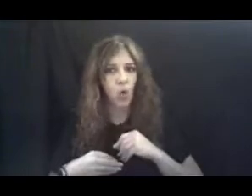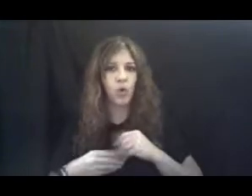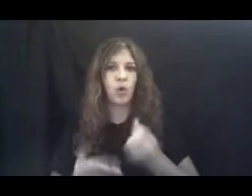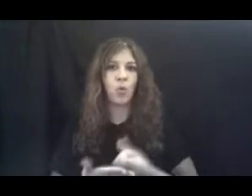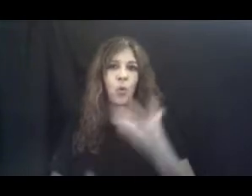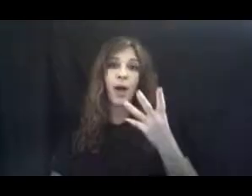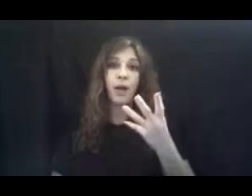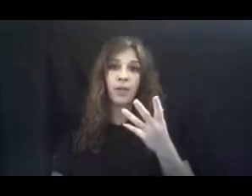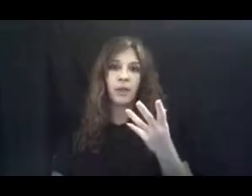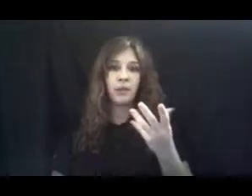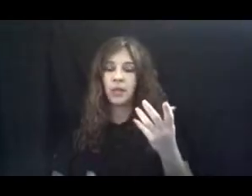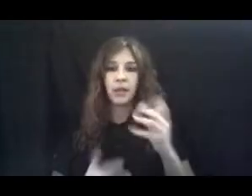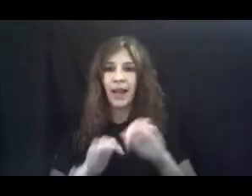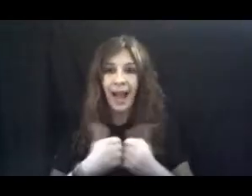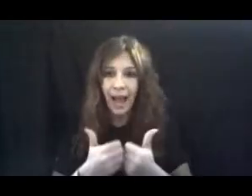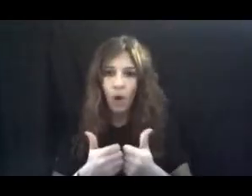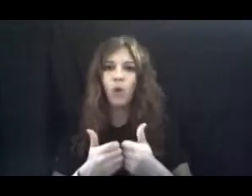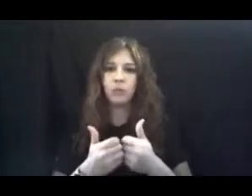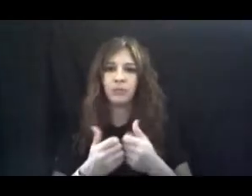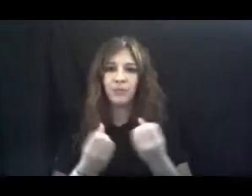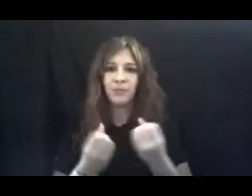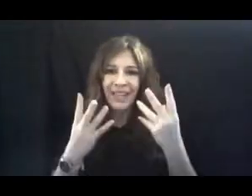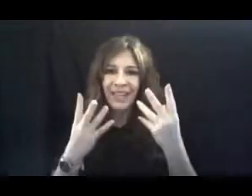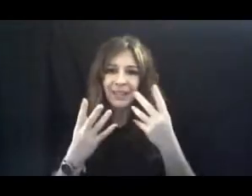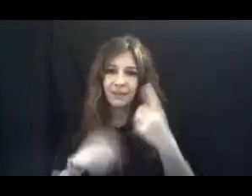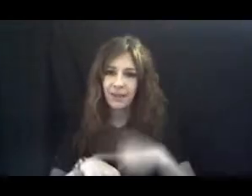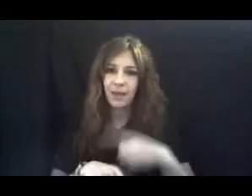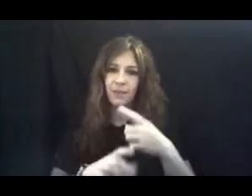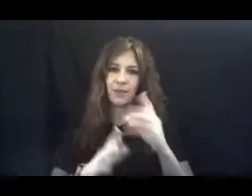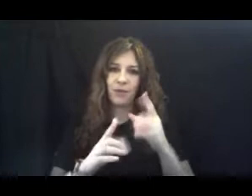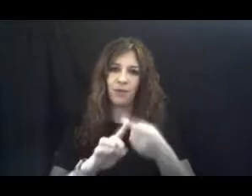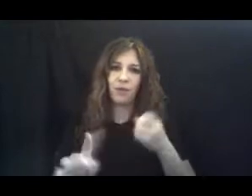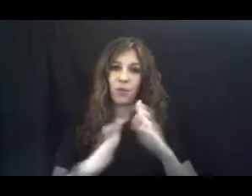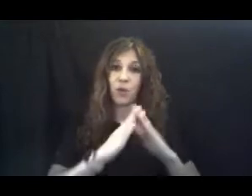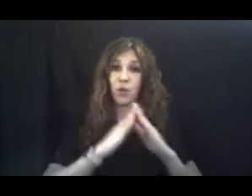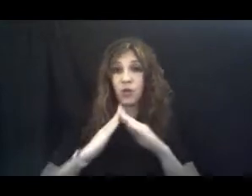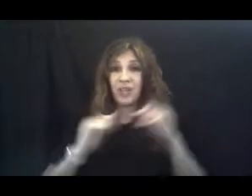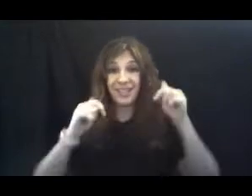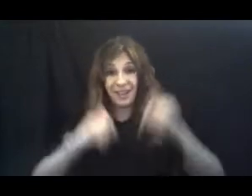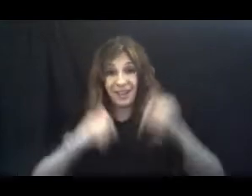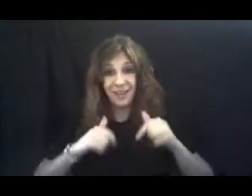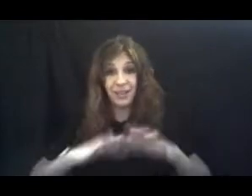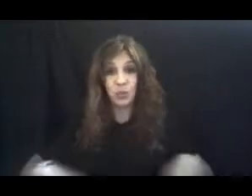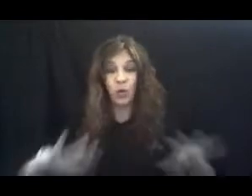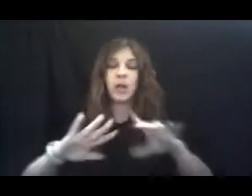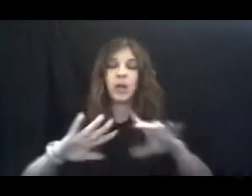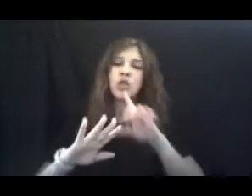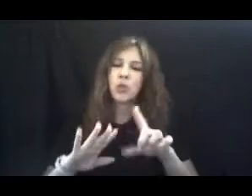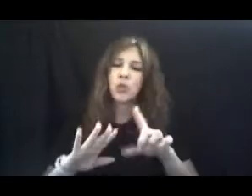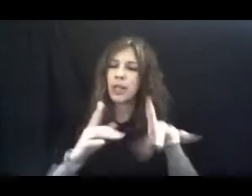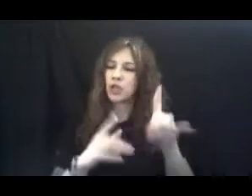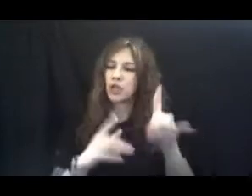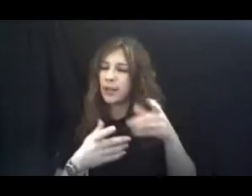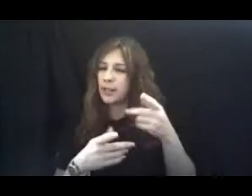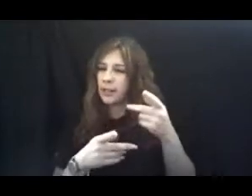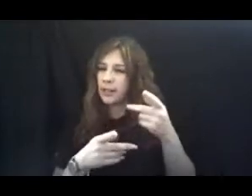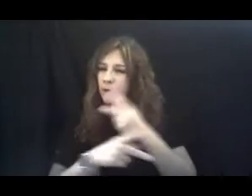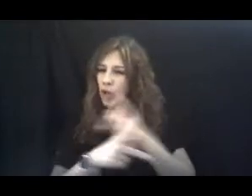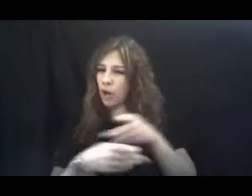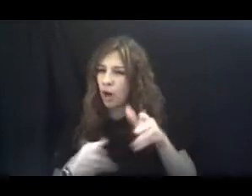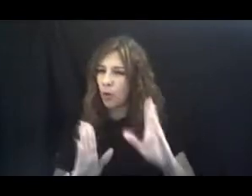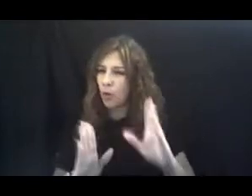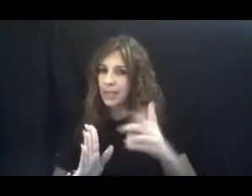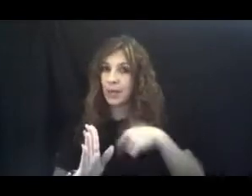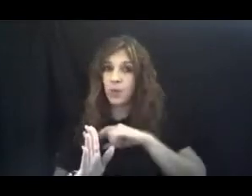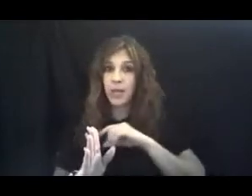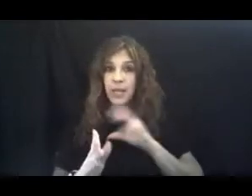one. True. So that's also part of the mission of this, is finding a way to reinvest in communities, so that this store is able to reinvest,